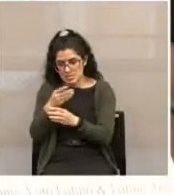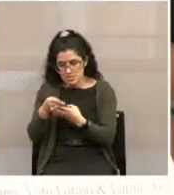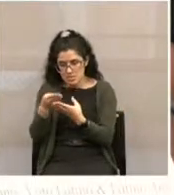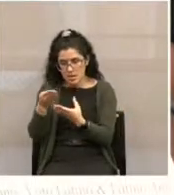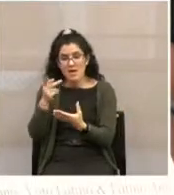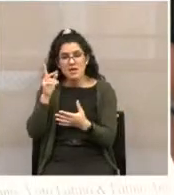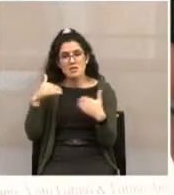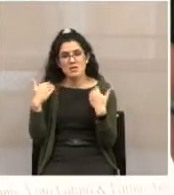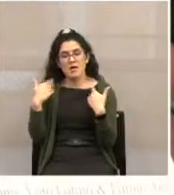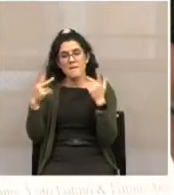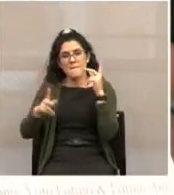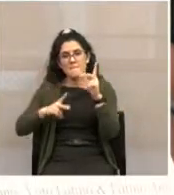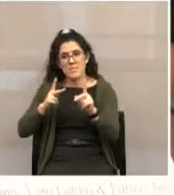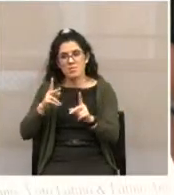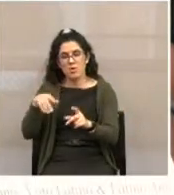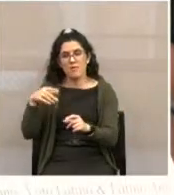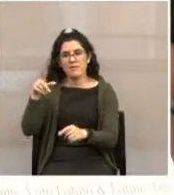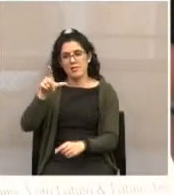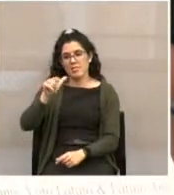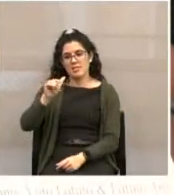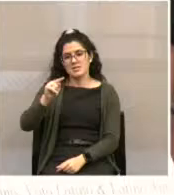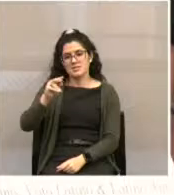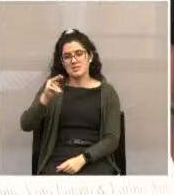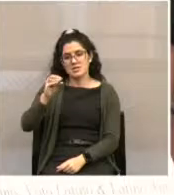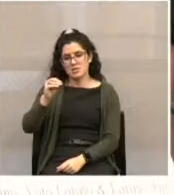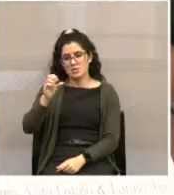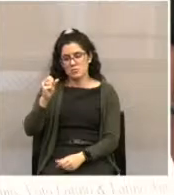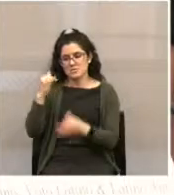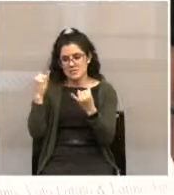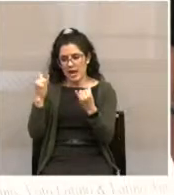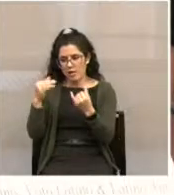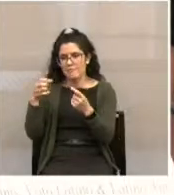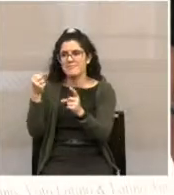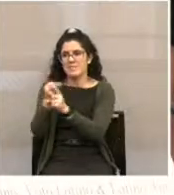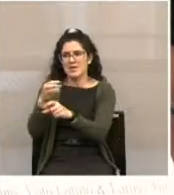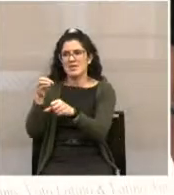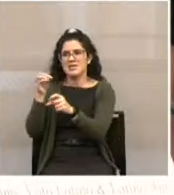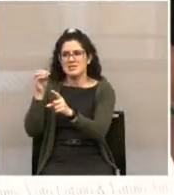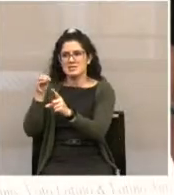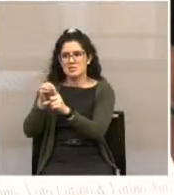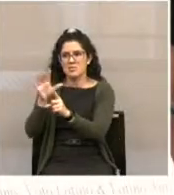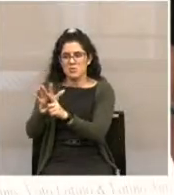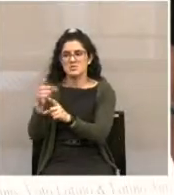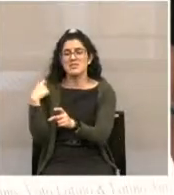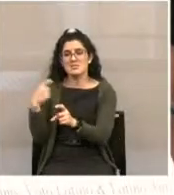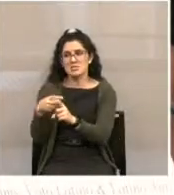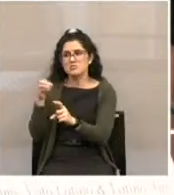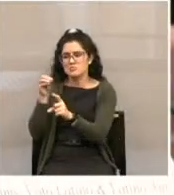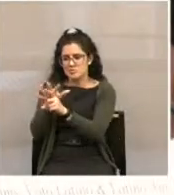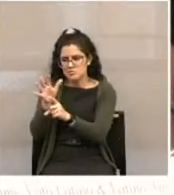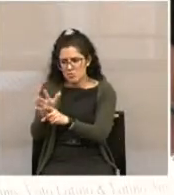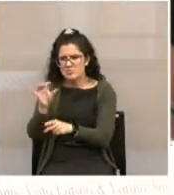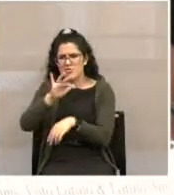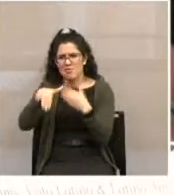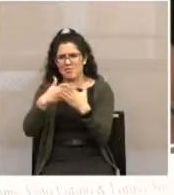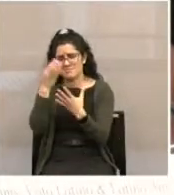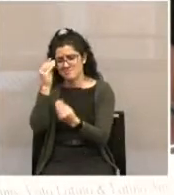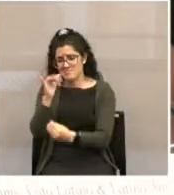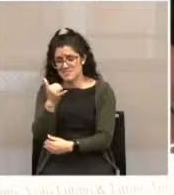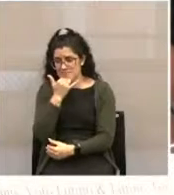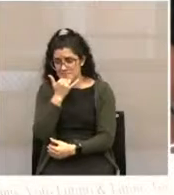being exposed to disinformation at a much more higher rate than the general population. This started